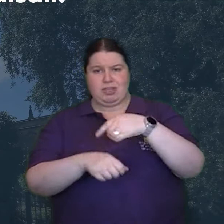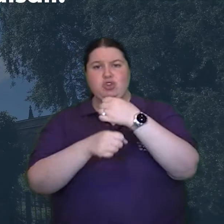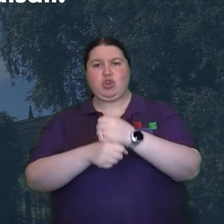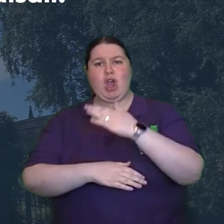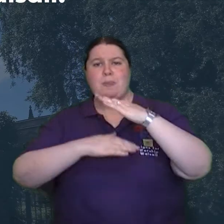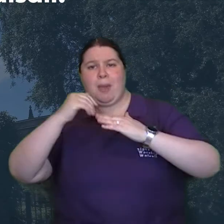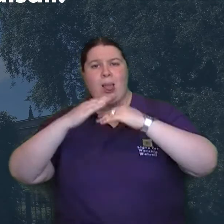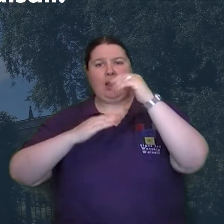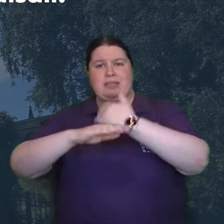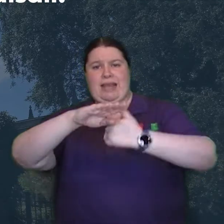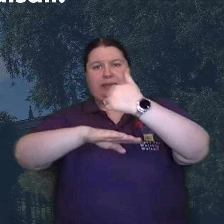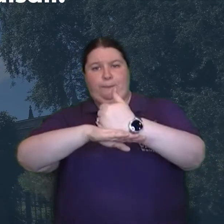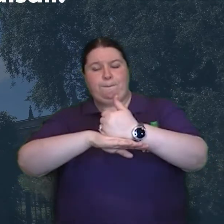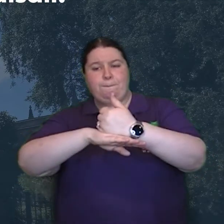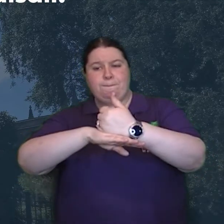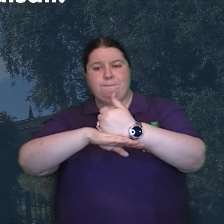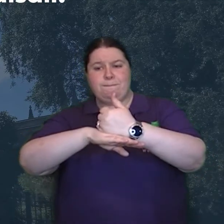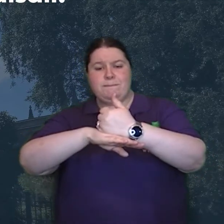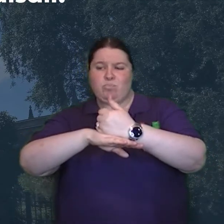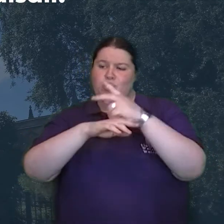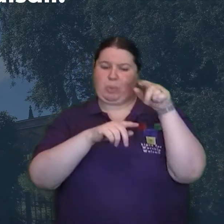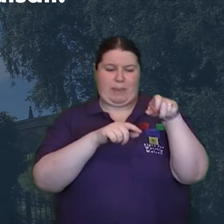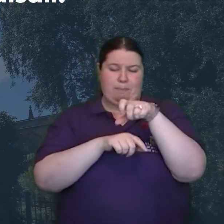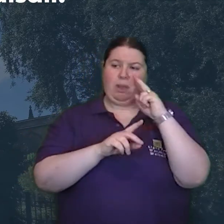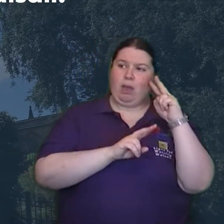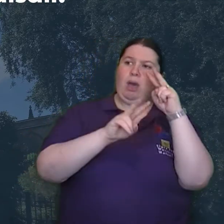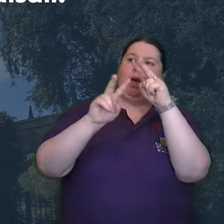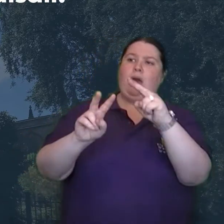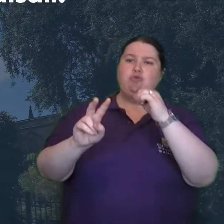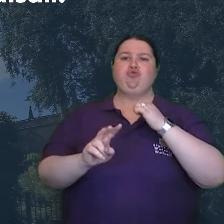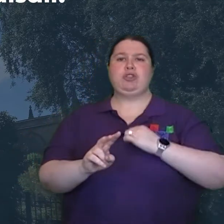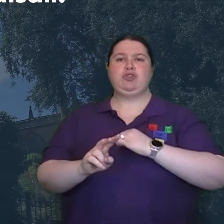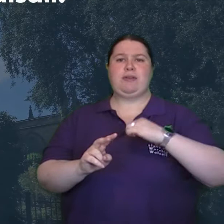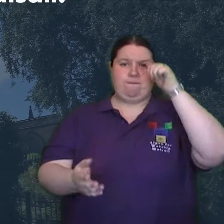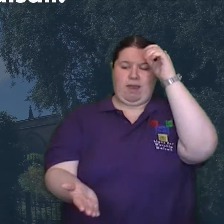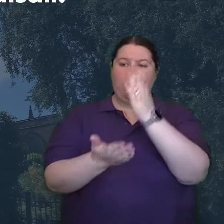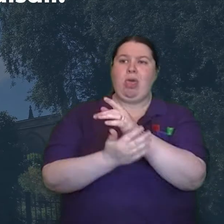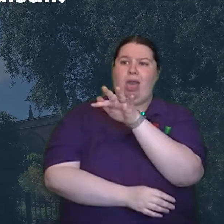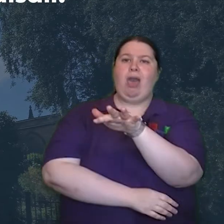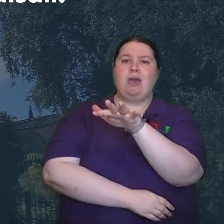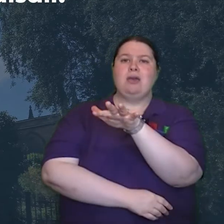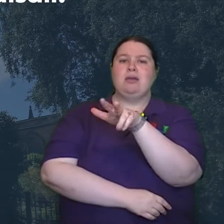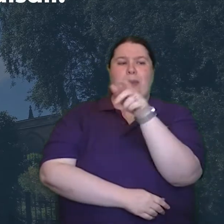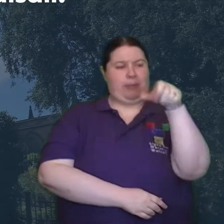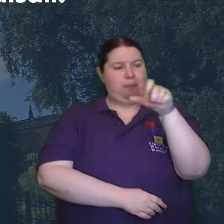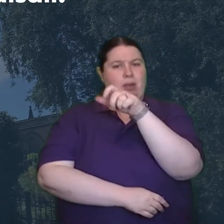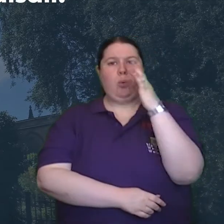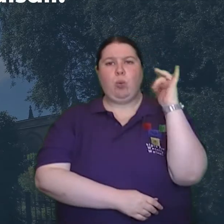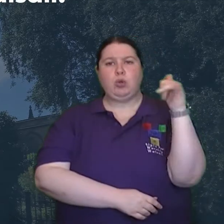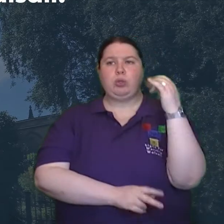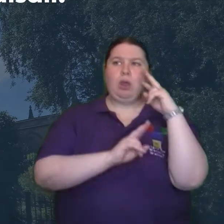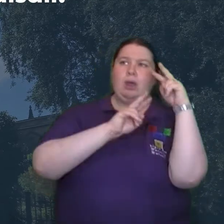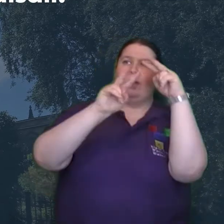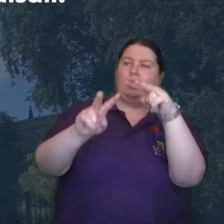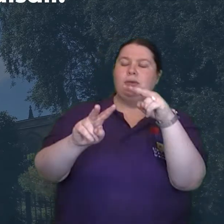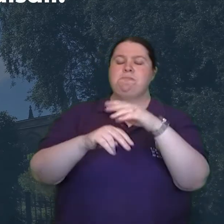predecessors to build St. Matthew's Church as a symbol of Christian faith on the